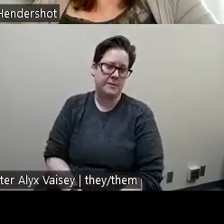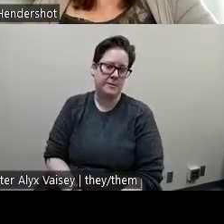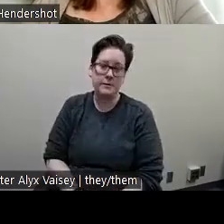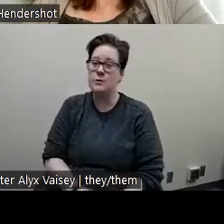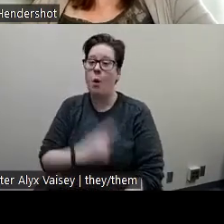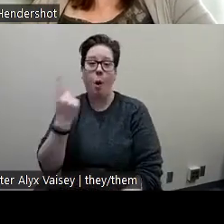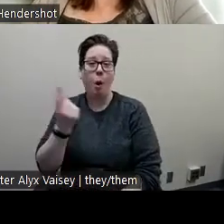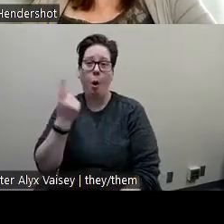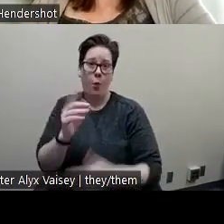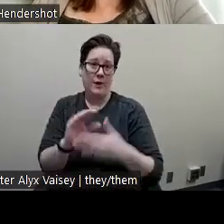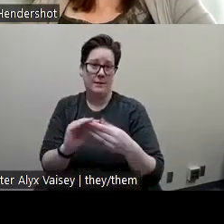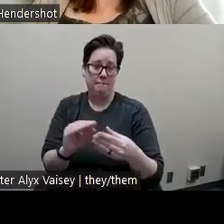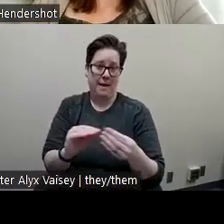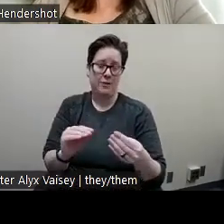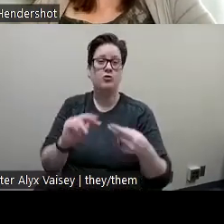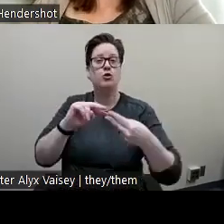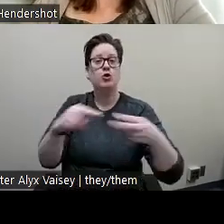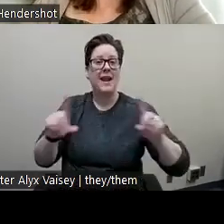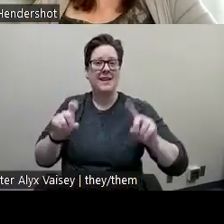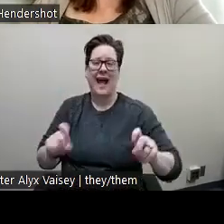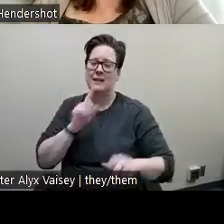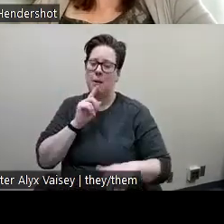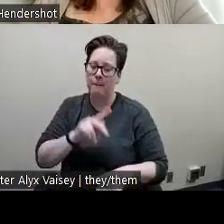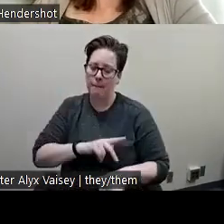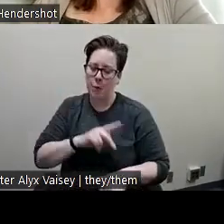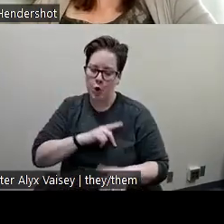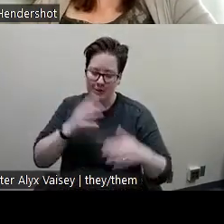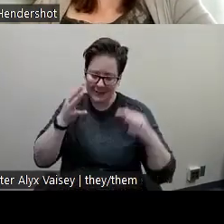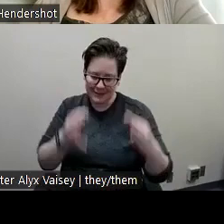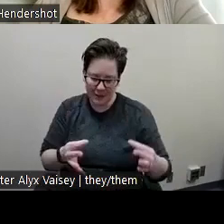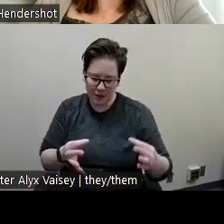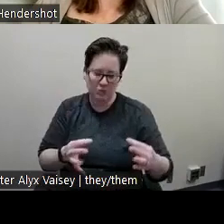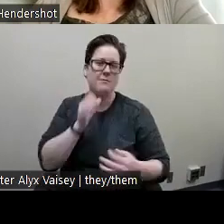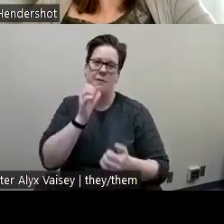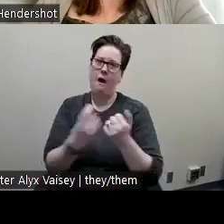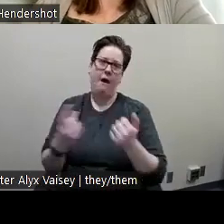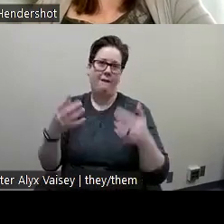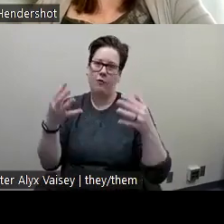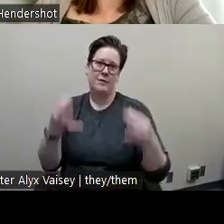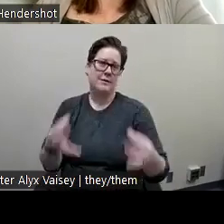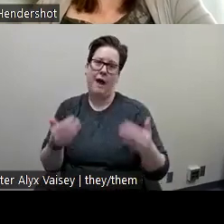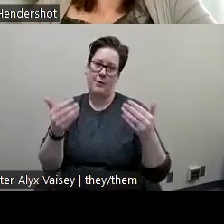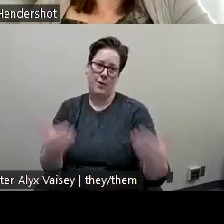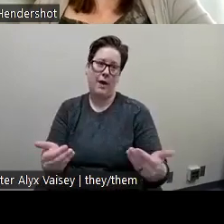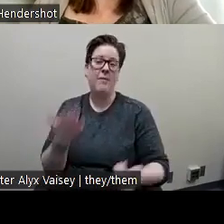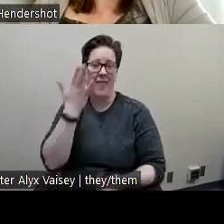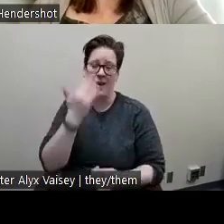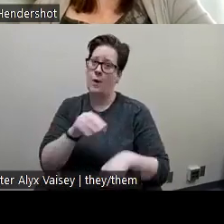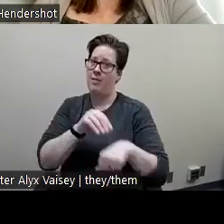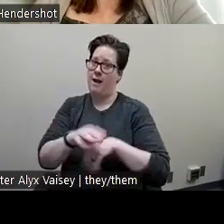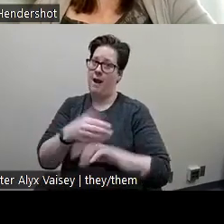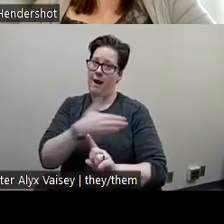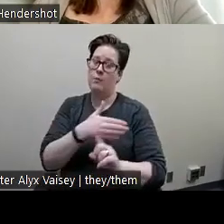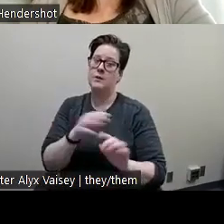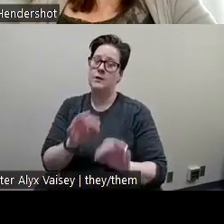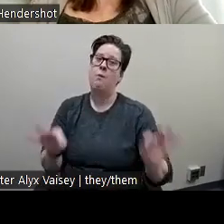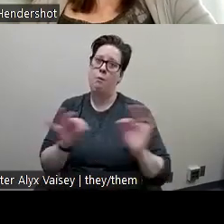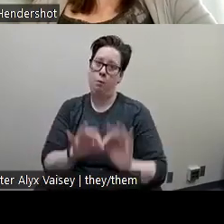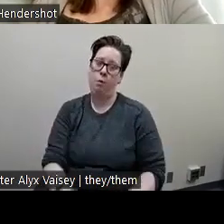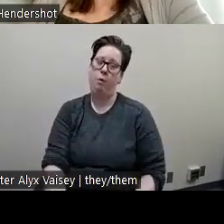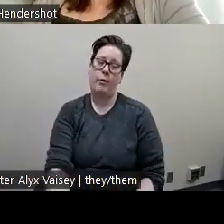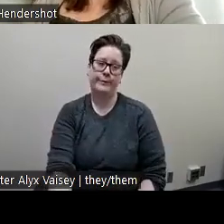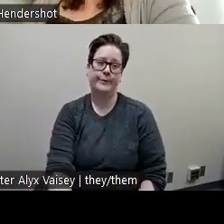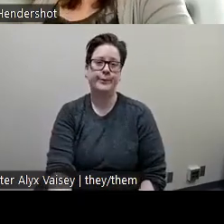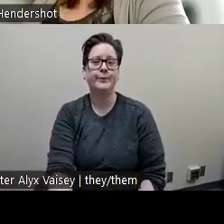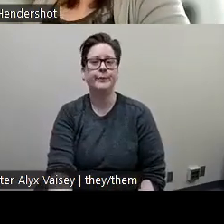mention is that genetic testing is a very personal decision. It's not right for everyone. And that's why genetic counseling is so important.